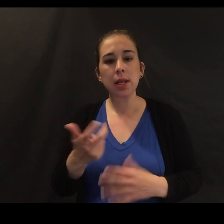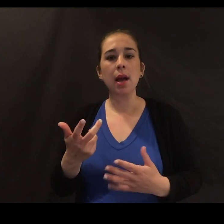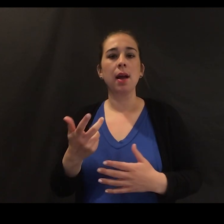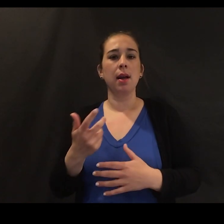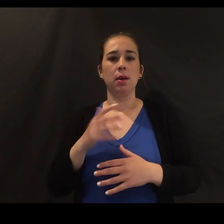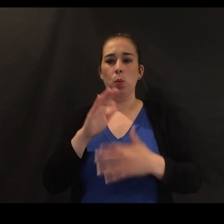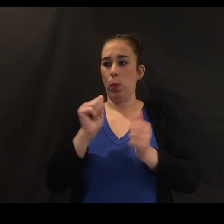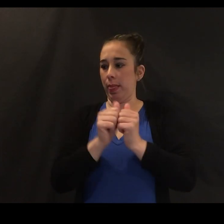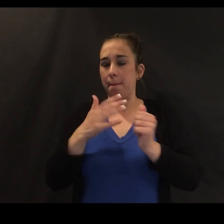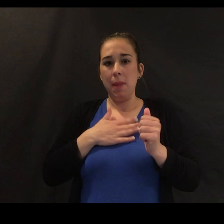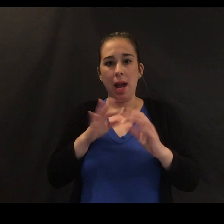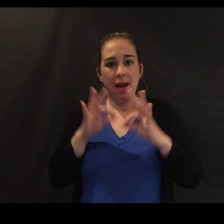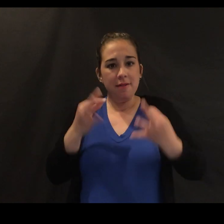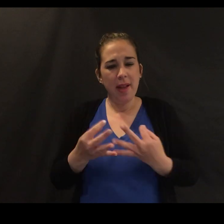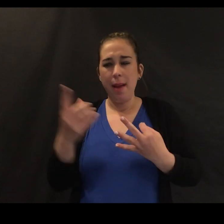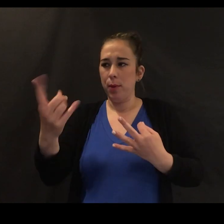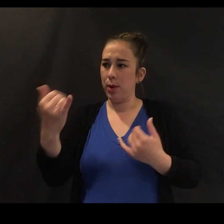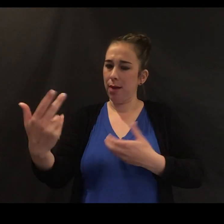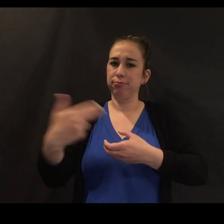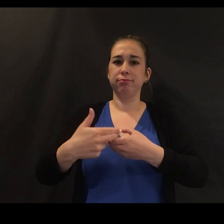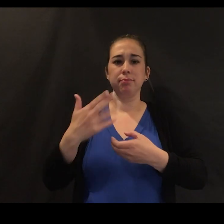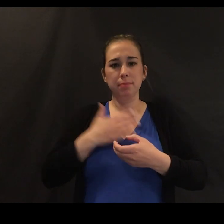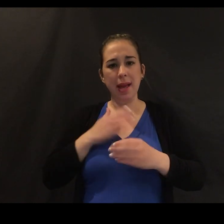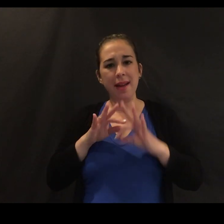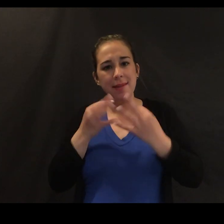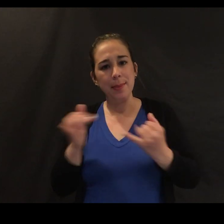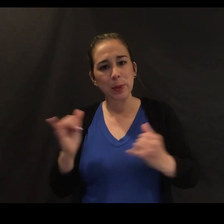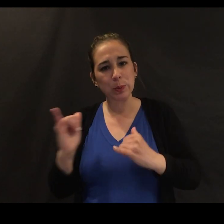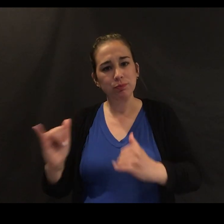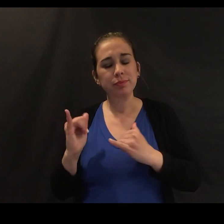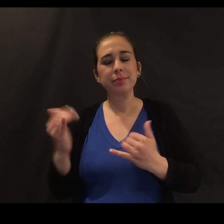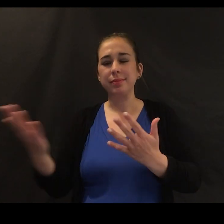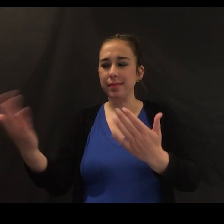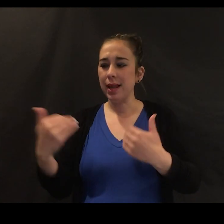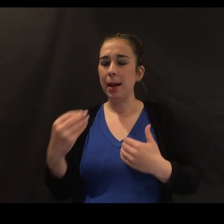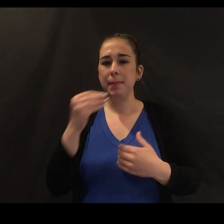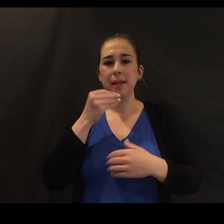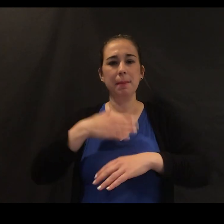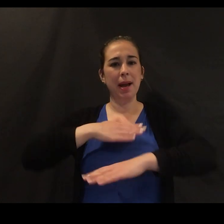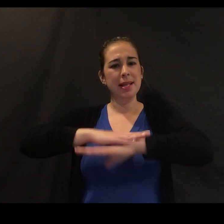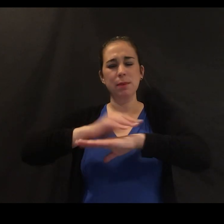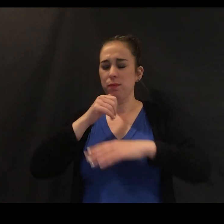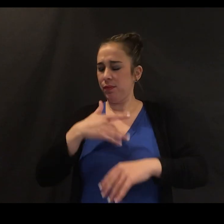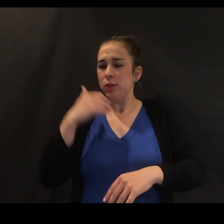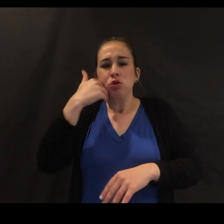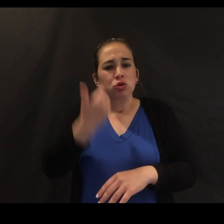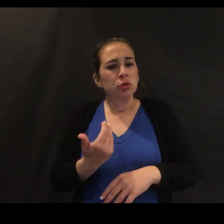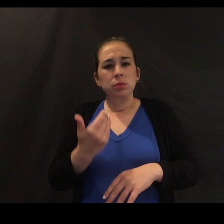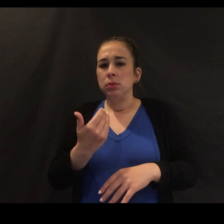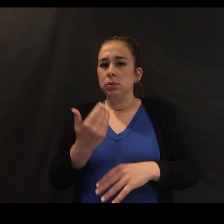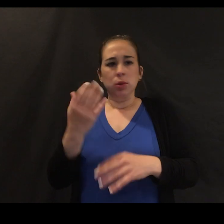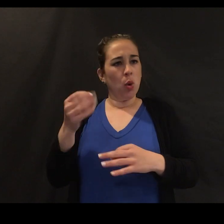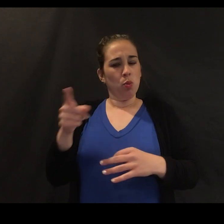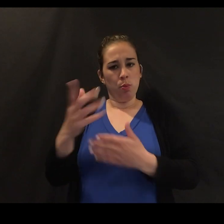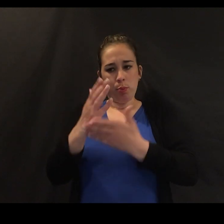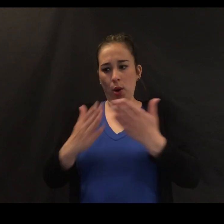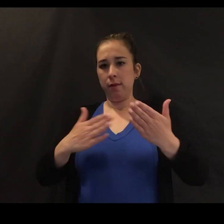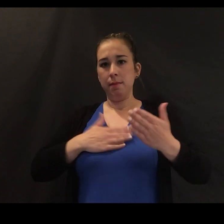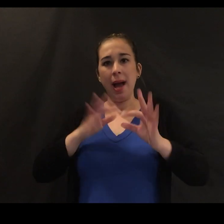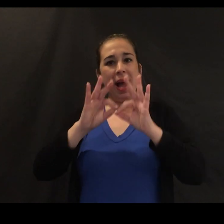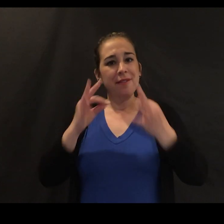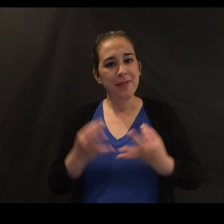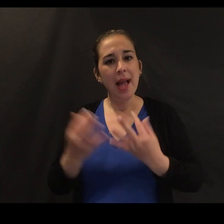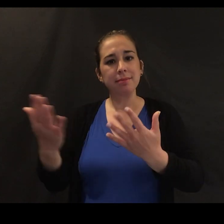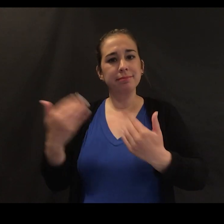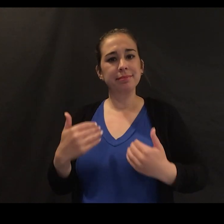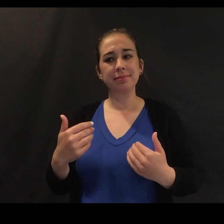all my family comes around, you're part of the family now. And so you just come in and sit at my table. Don't feel ashamed of being a part of the family. You're now in my family as well. I would say